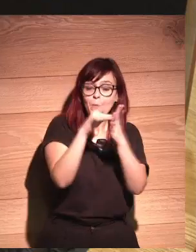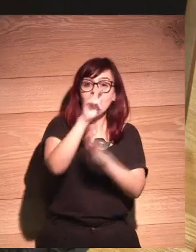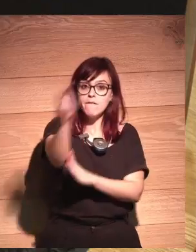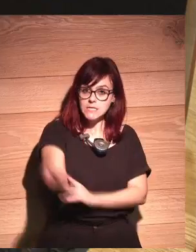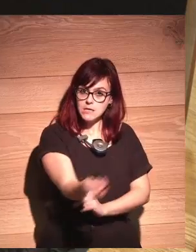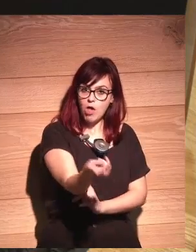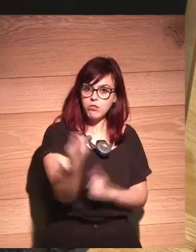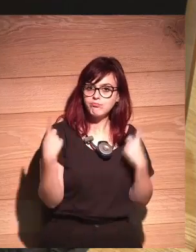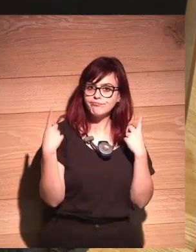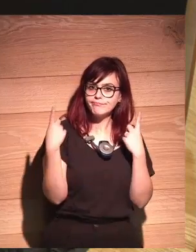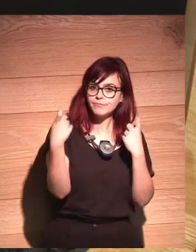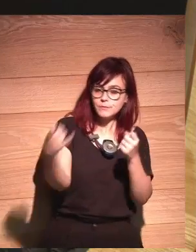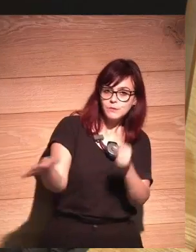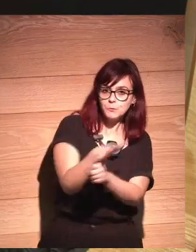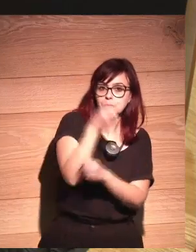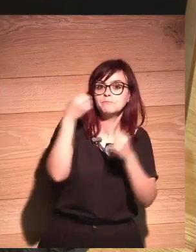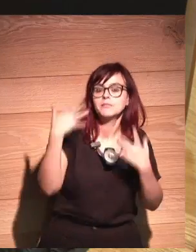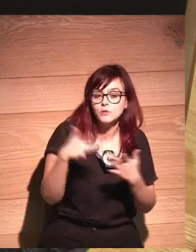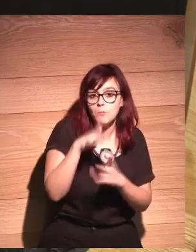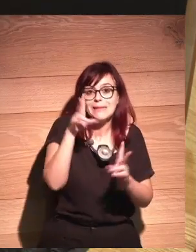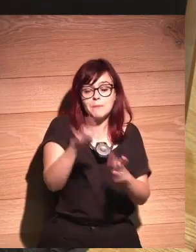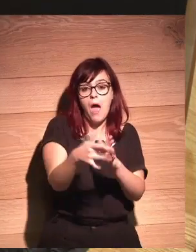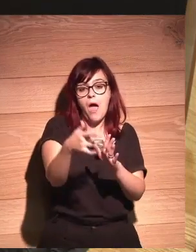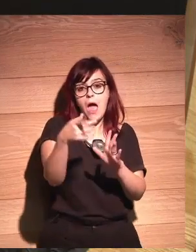etc. So I fully agree that